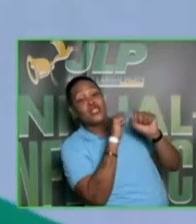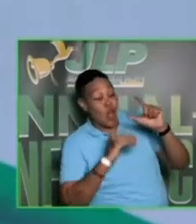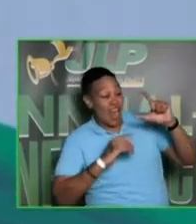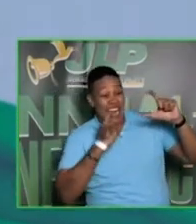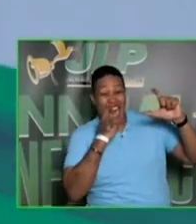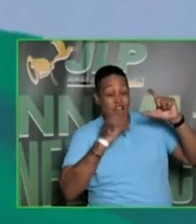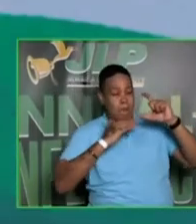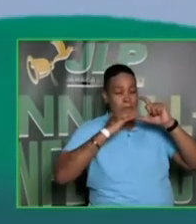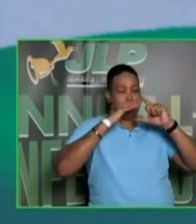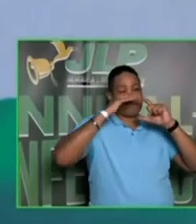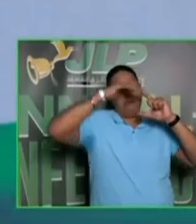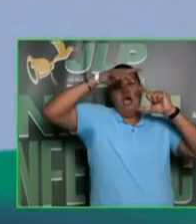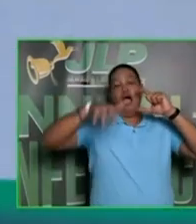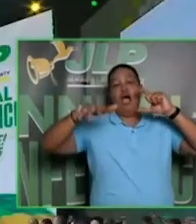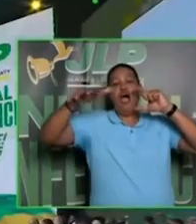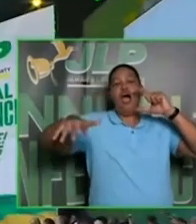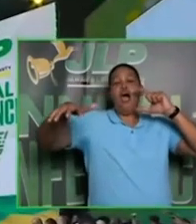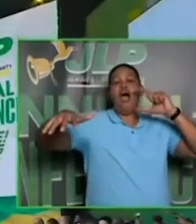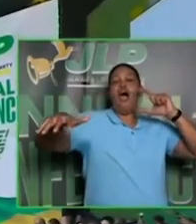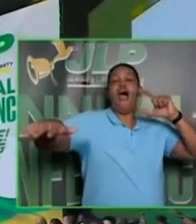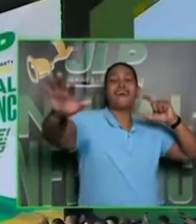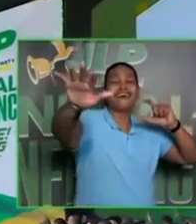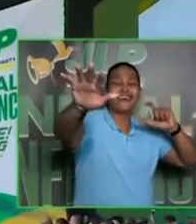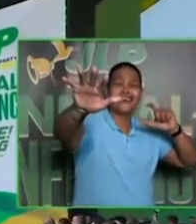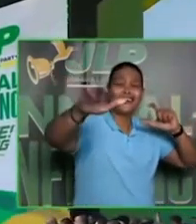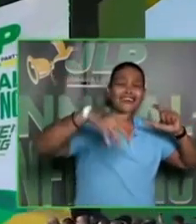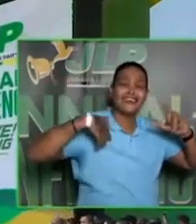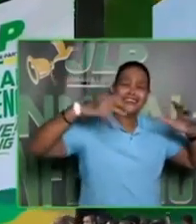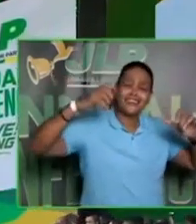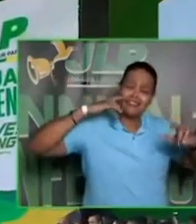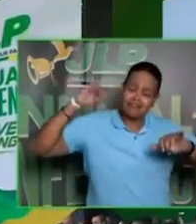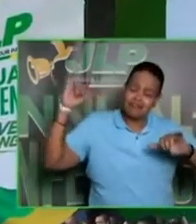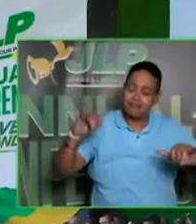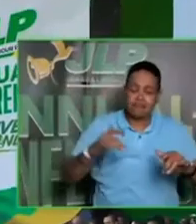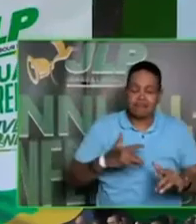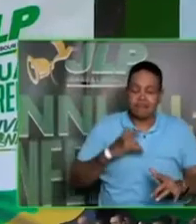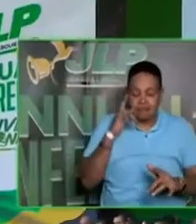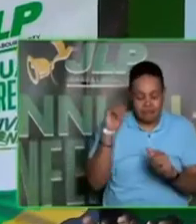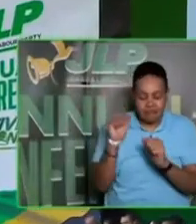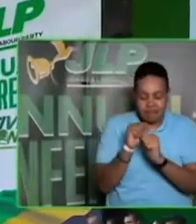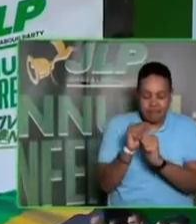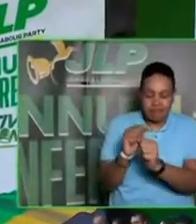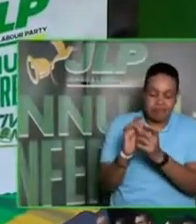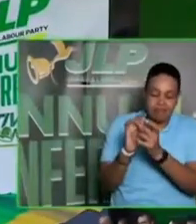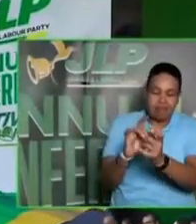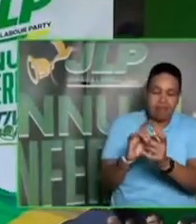for you. Jamaica love, we wanna feel Jamaica